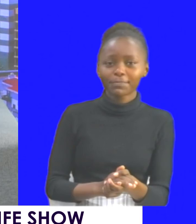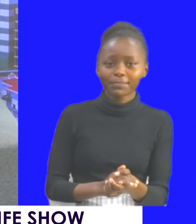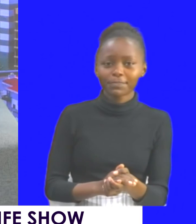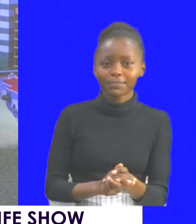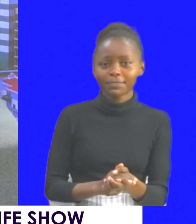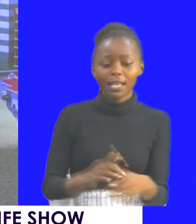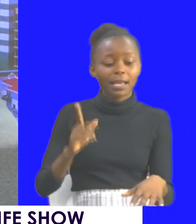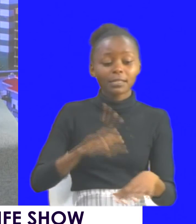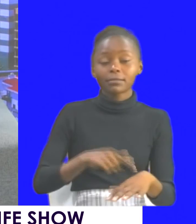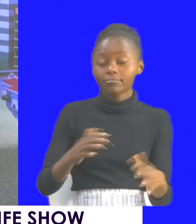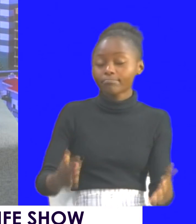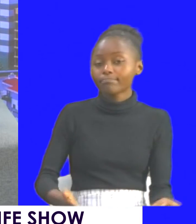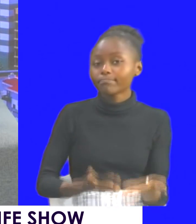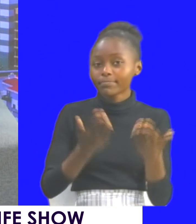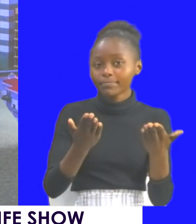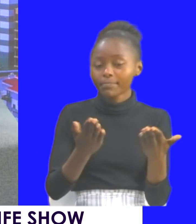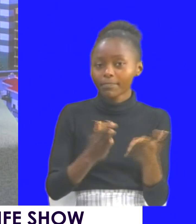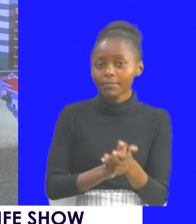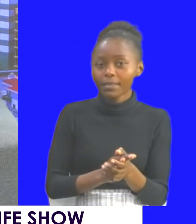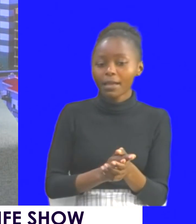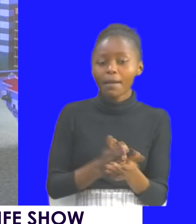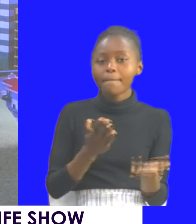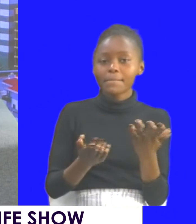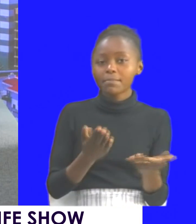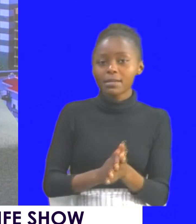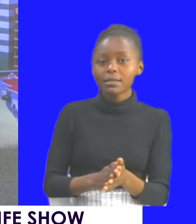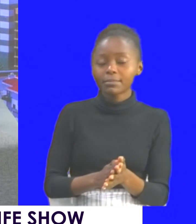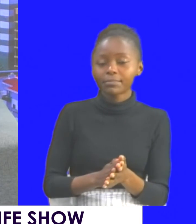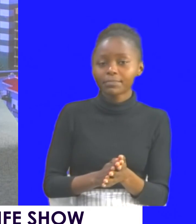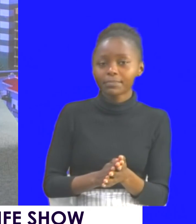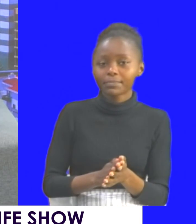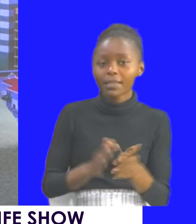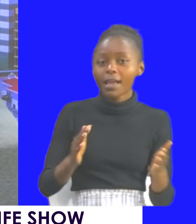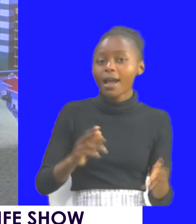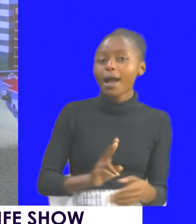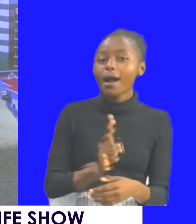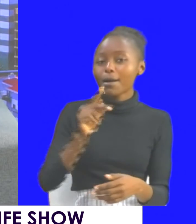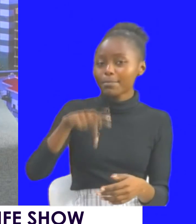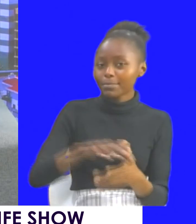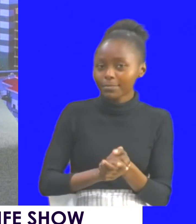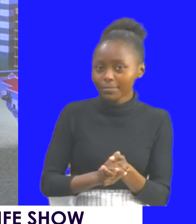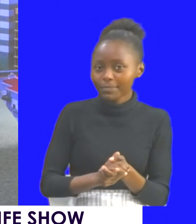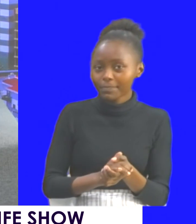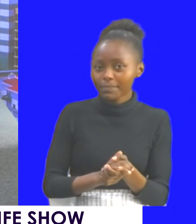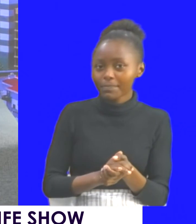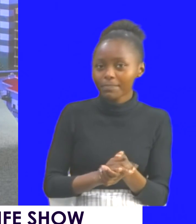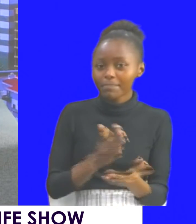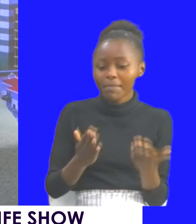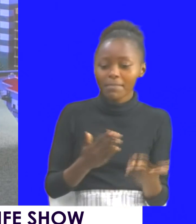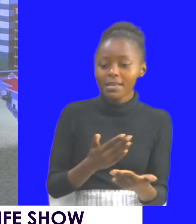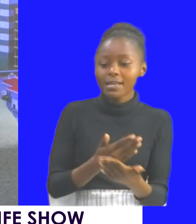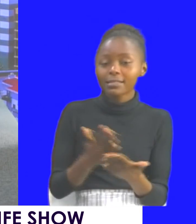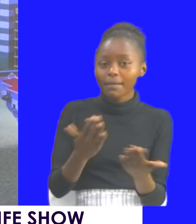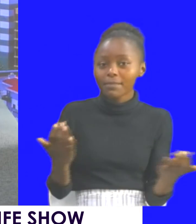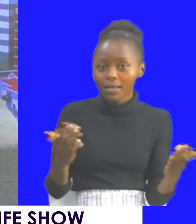when you rise, even when you're up and flying, and God forbid something happens and you